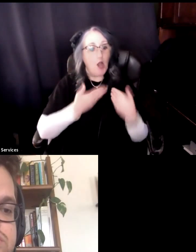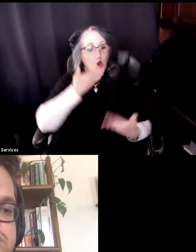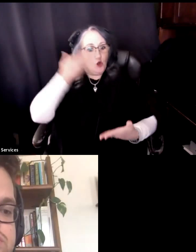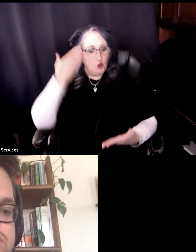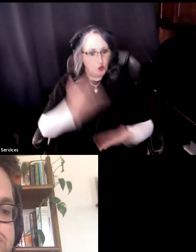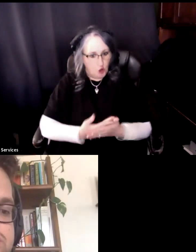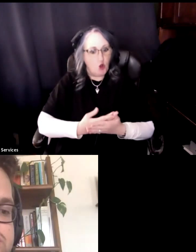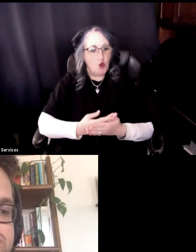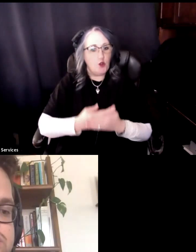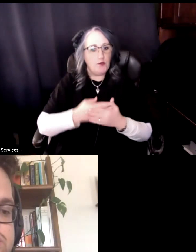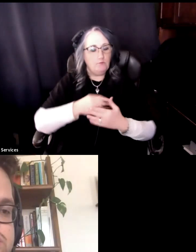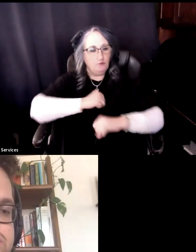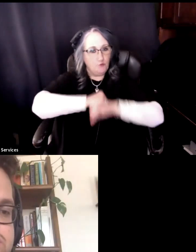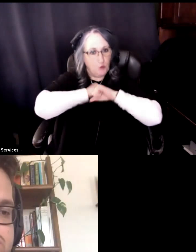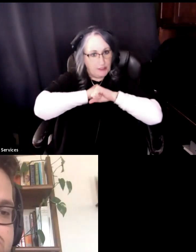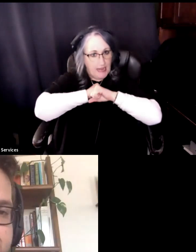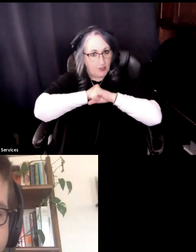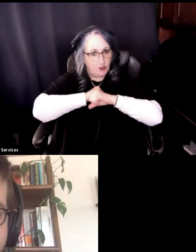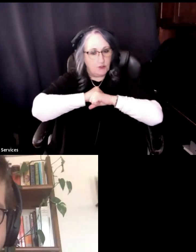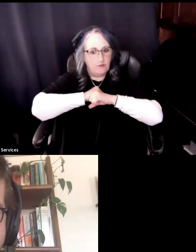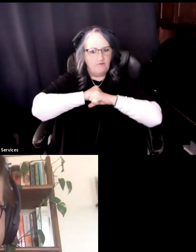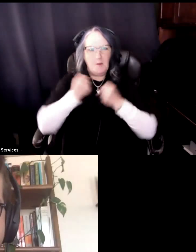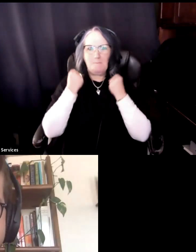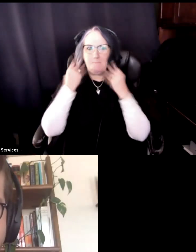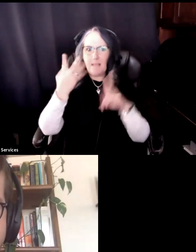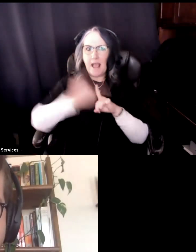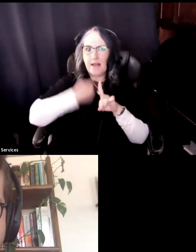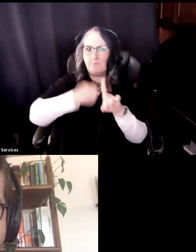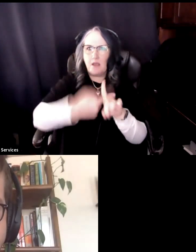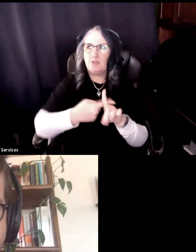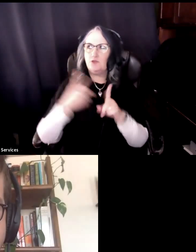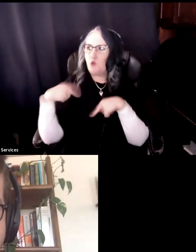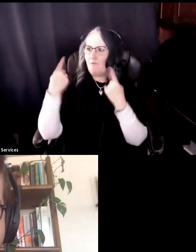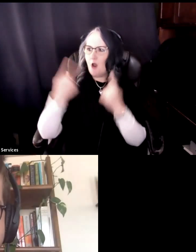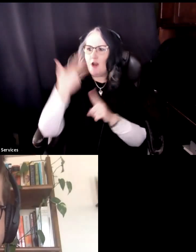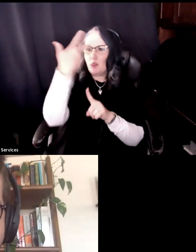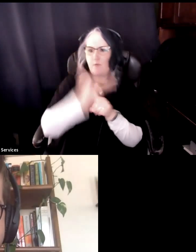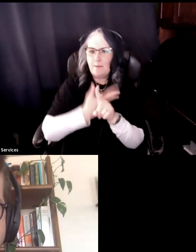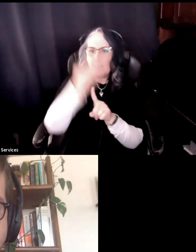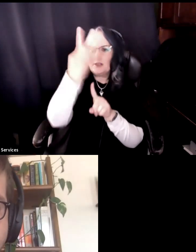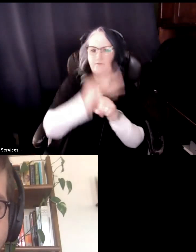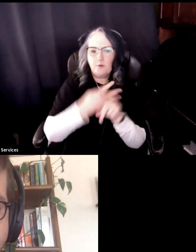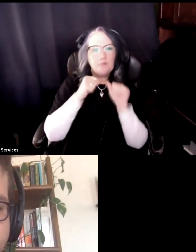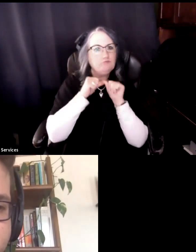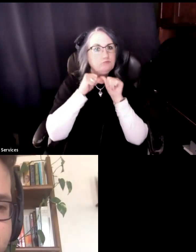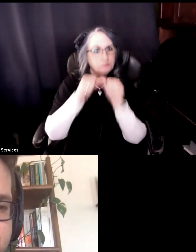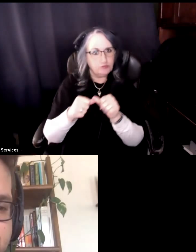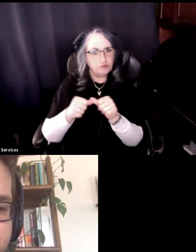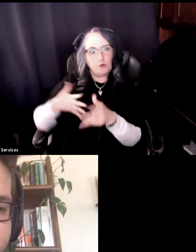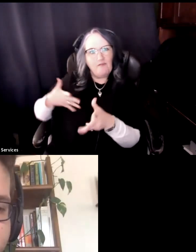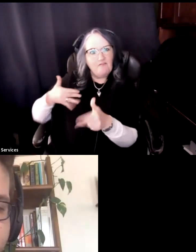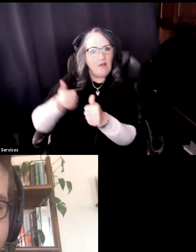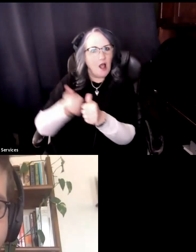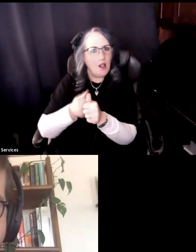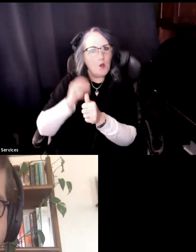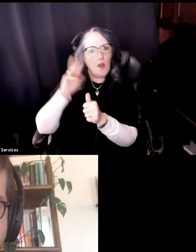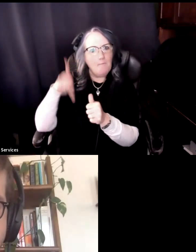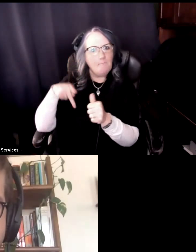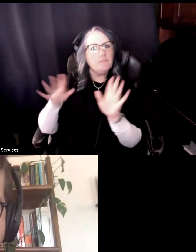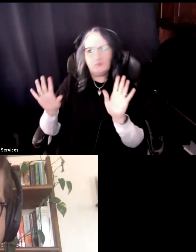for many months now, up to 3 months, 4 months, and they continue to be followed up. But we don't know yet